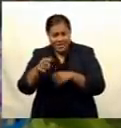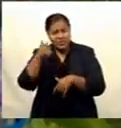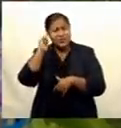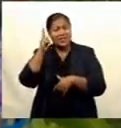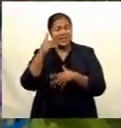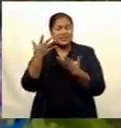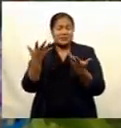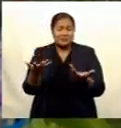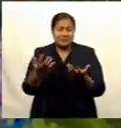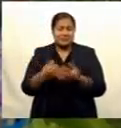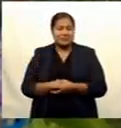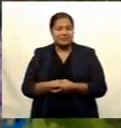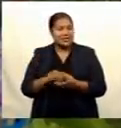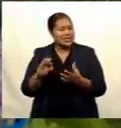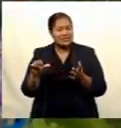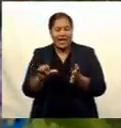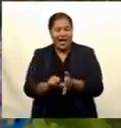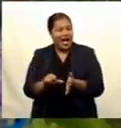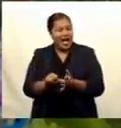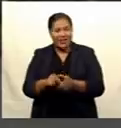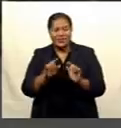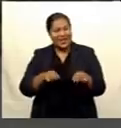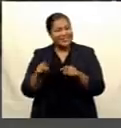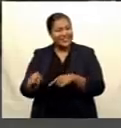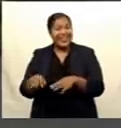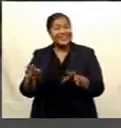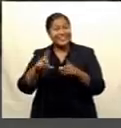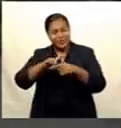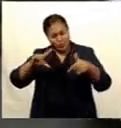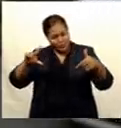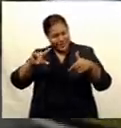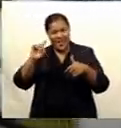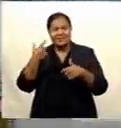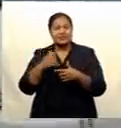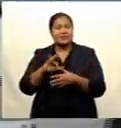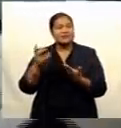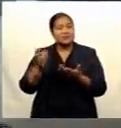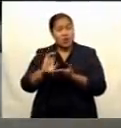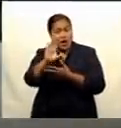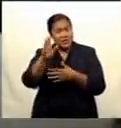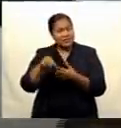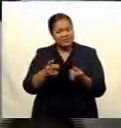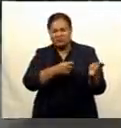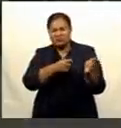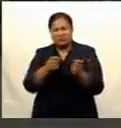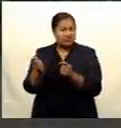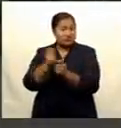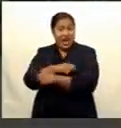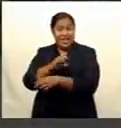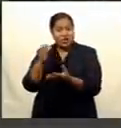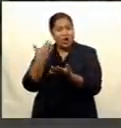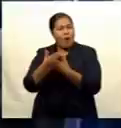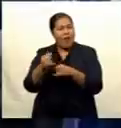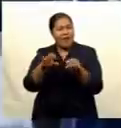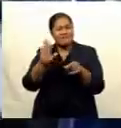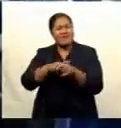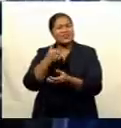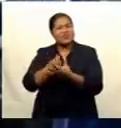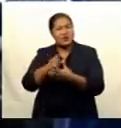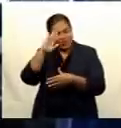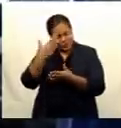friends, it's a little difficult to attend Zoom classes. Tertiary studies have been shifted online to ensure students are able to carry out